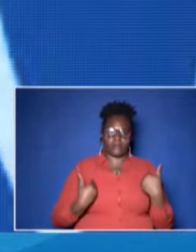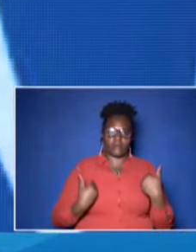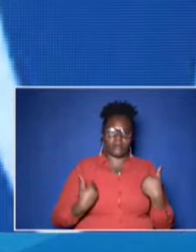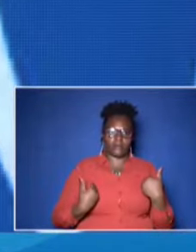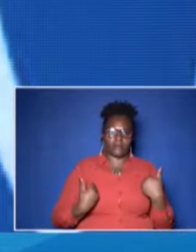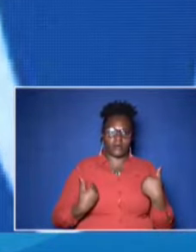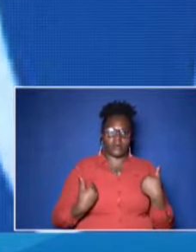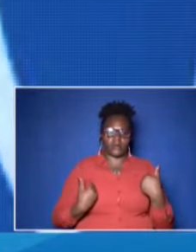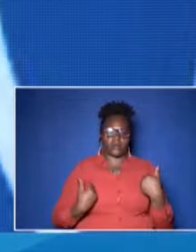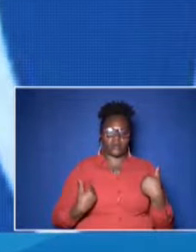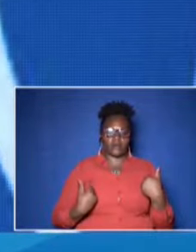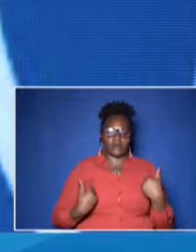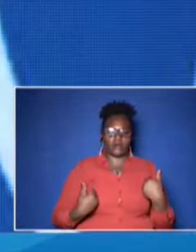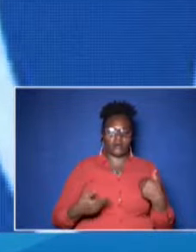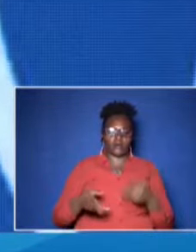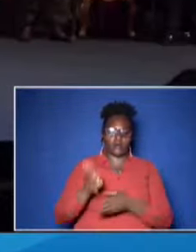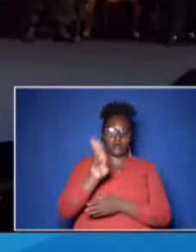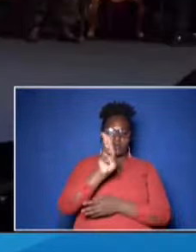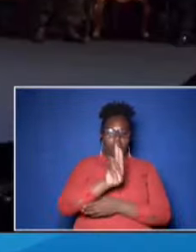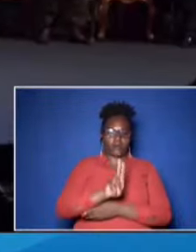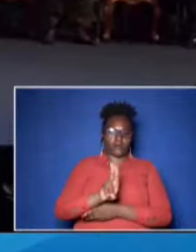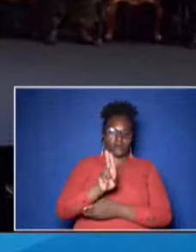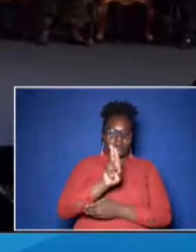me use